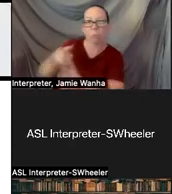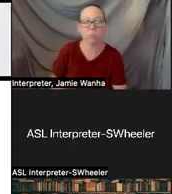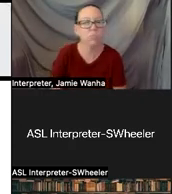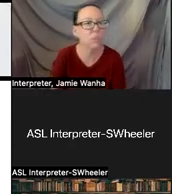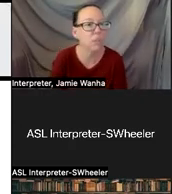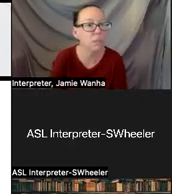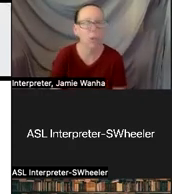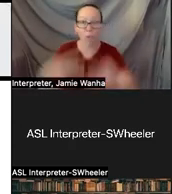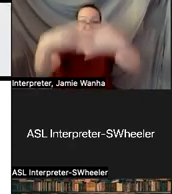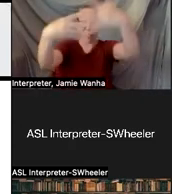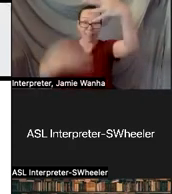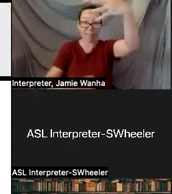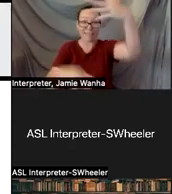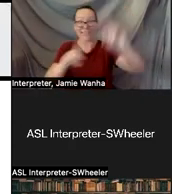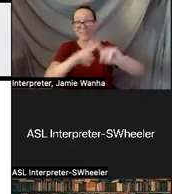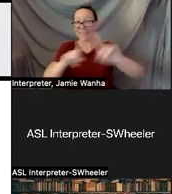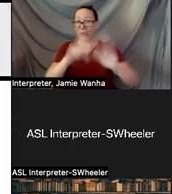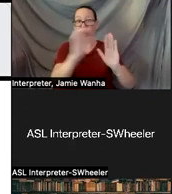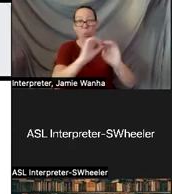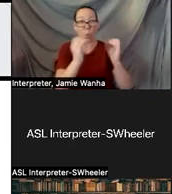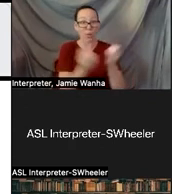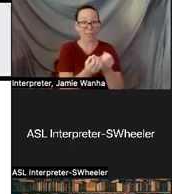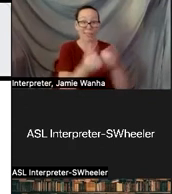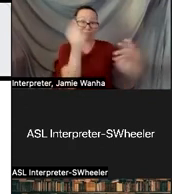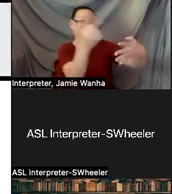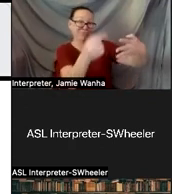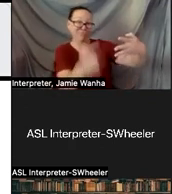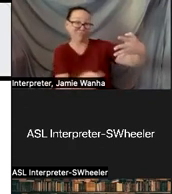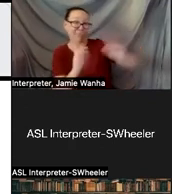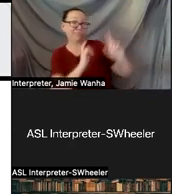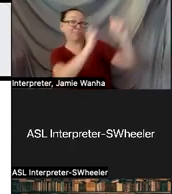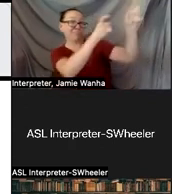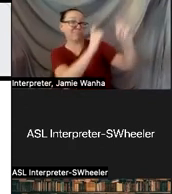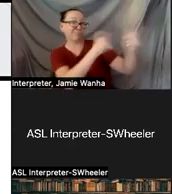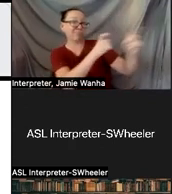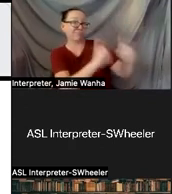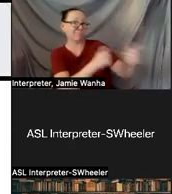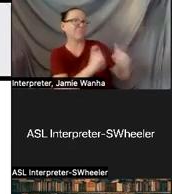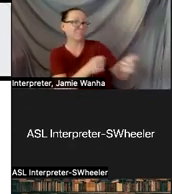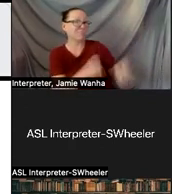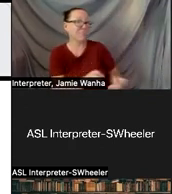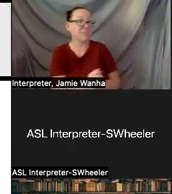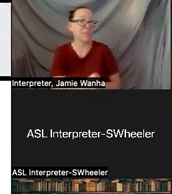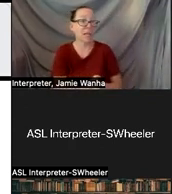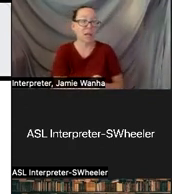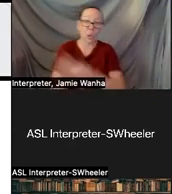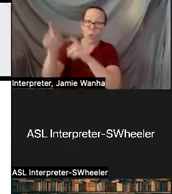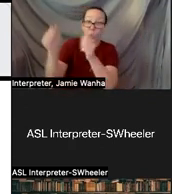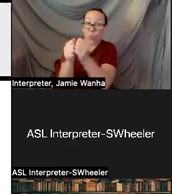that in our 2022 did receive ECA mini grants. And the ones that have asterisks are here in the San